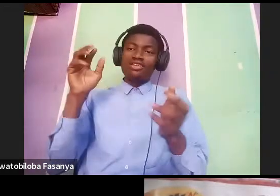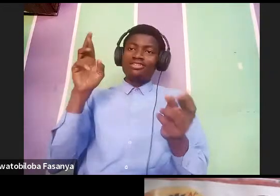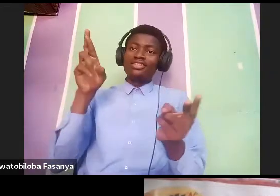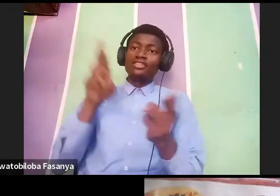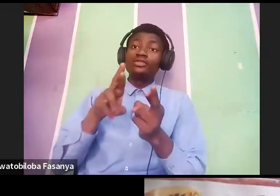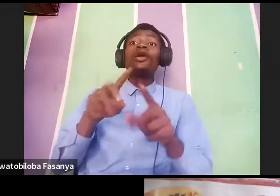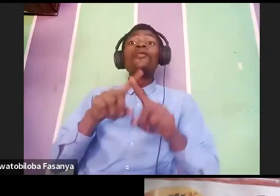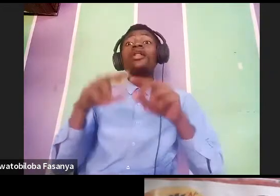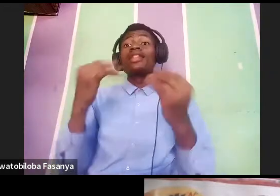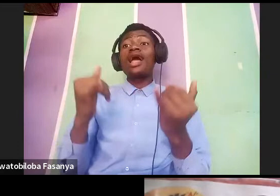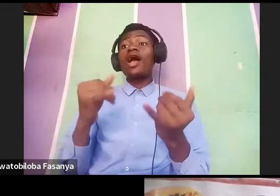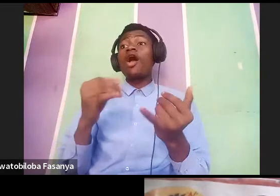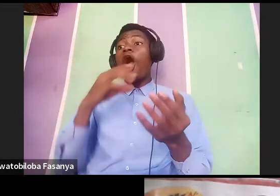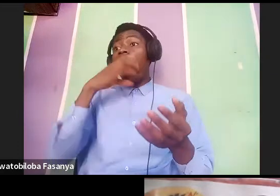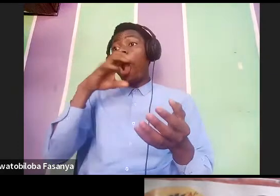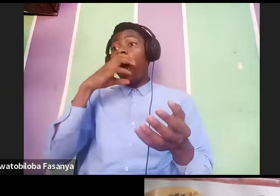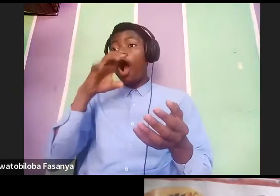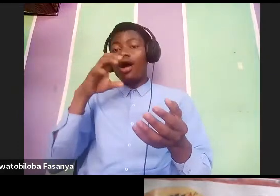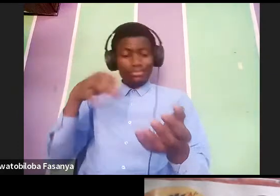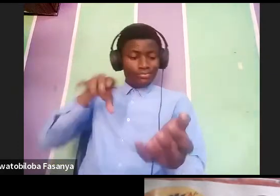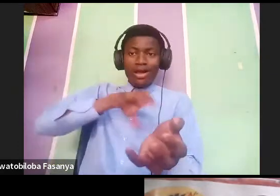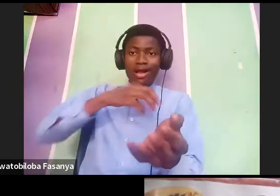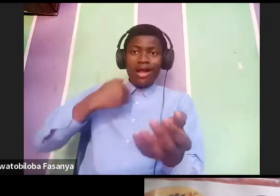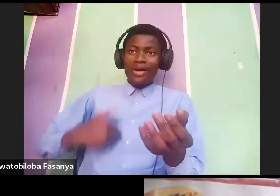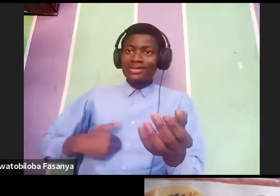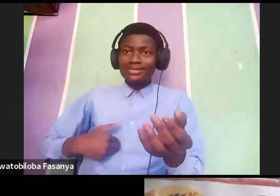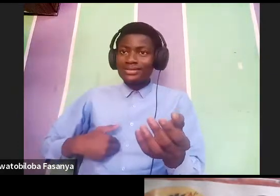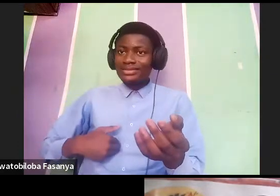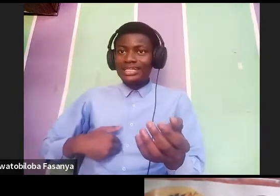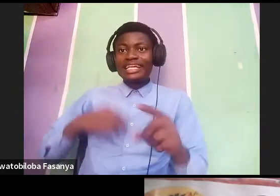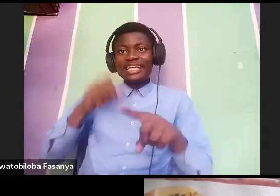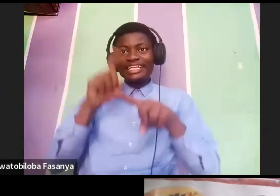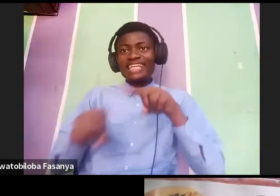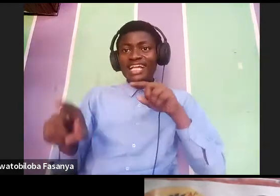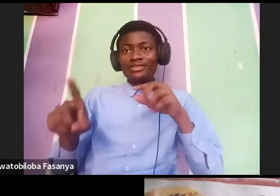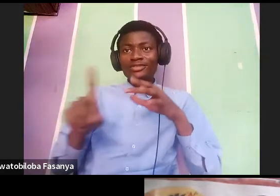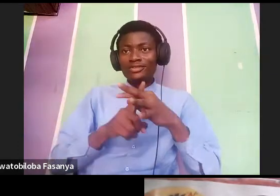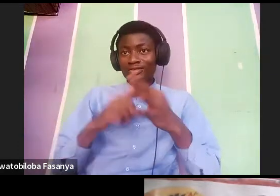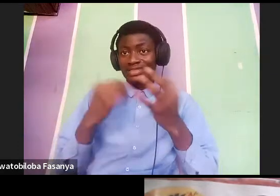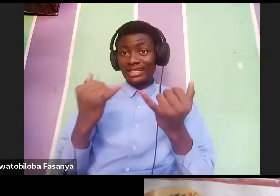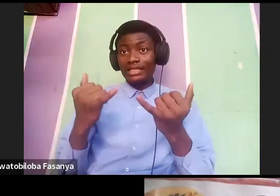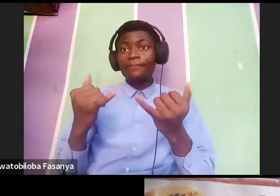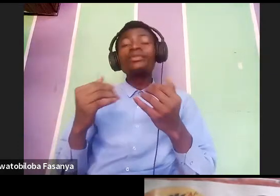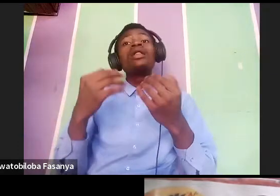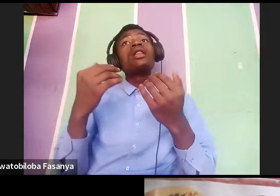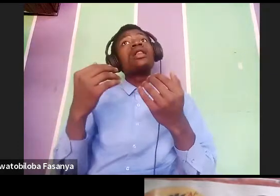so after doing that, running water, which is very, very important. That's the first thing. After running water,